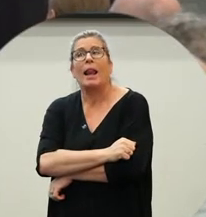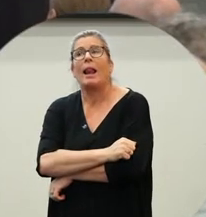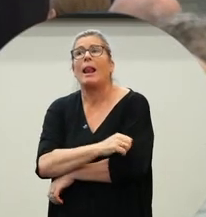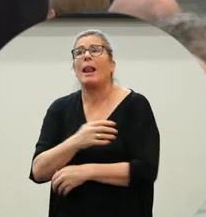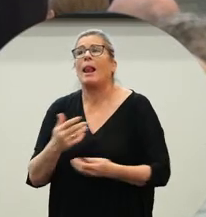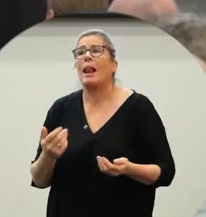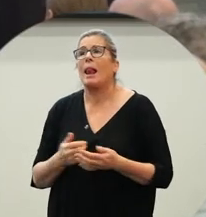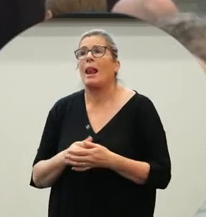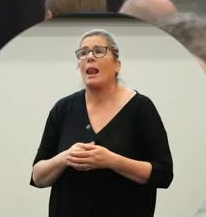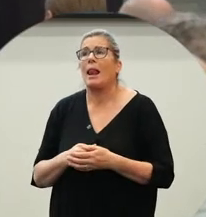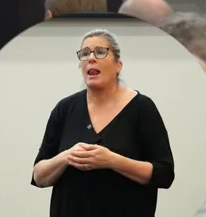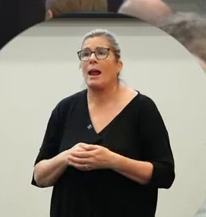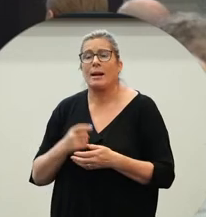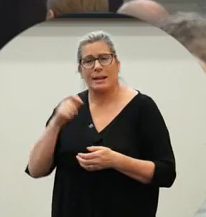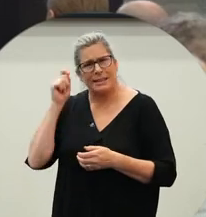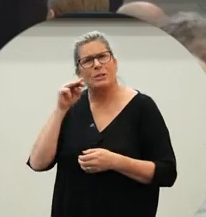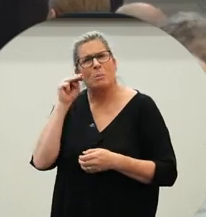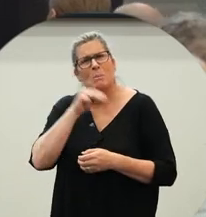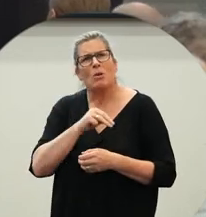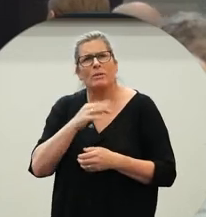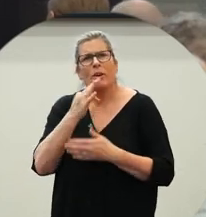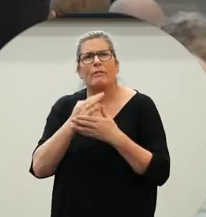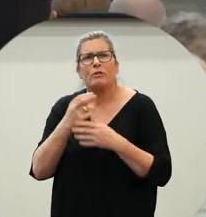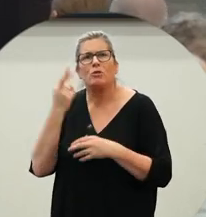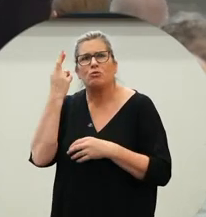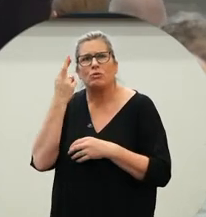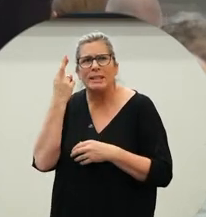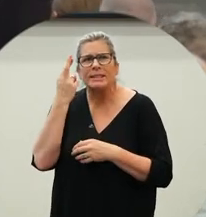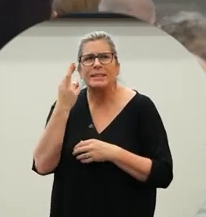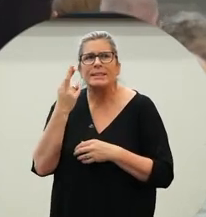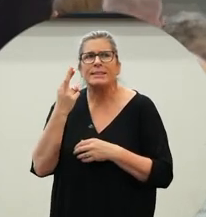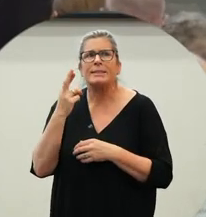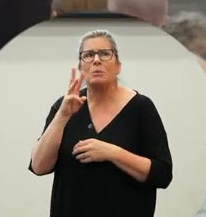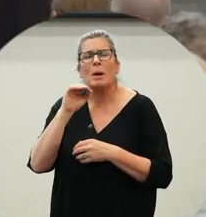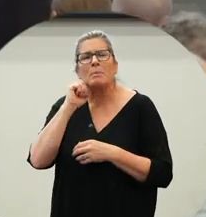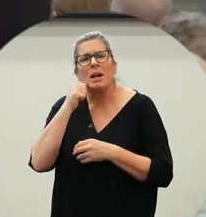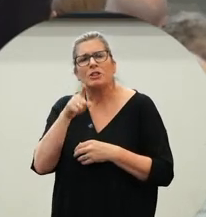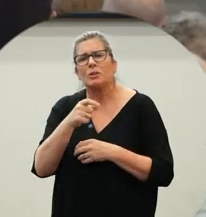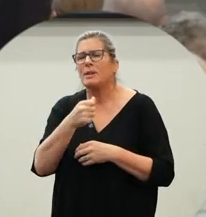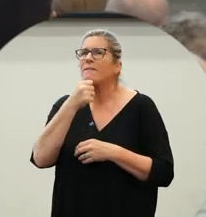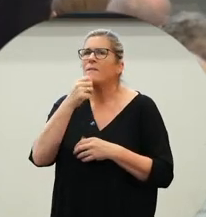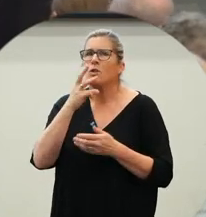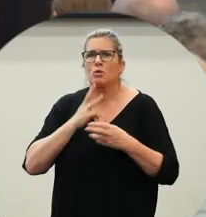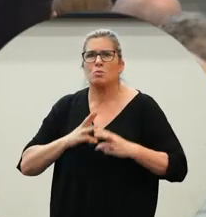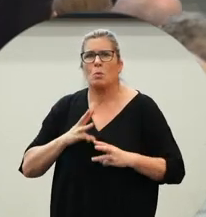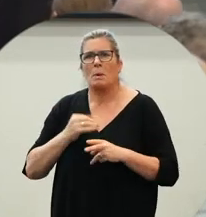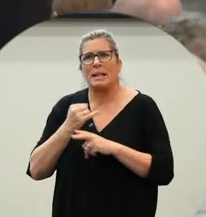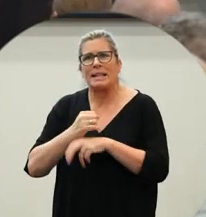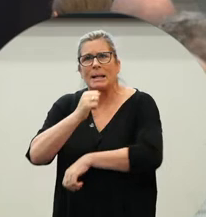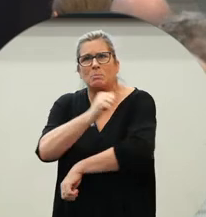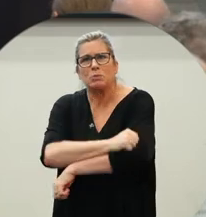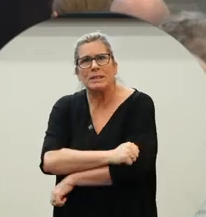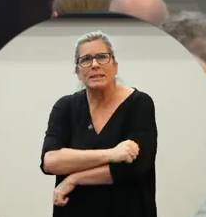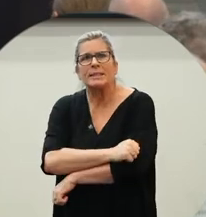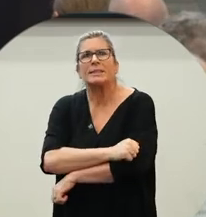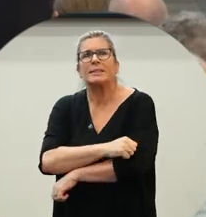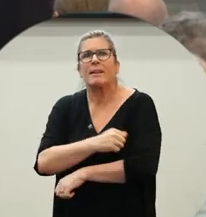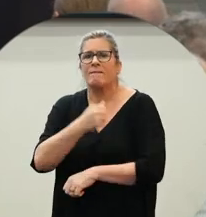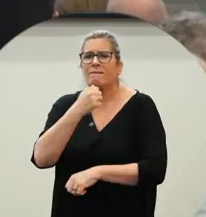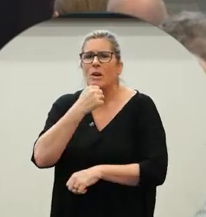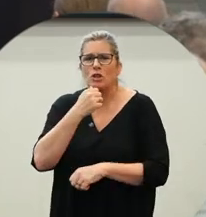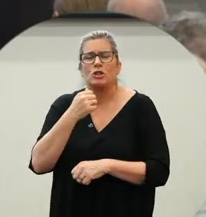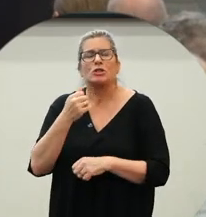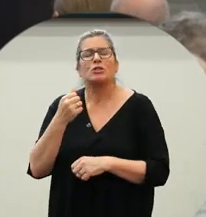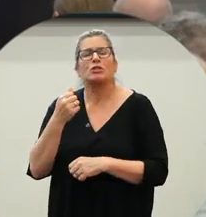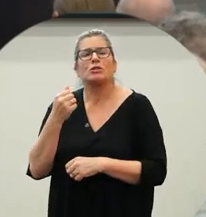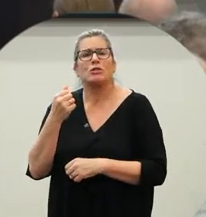I think significant for a number of reasons. One, because she was the first woman into the jail. She was the first Republican woman